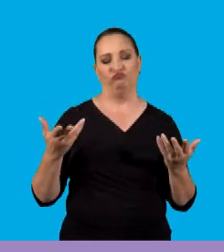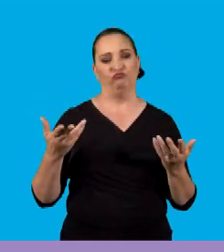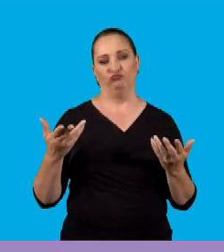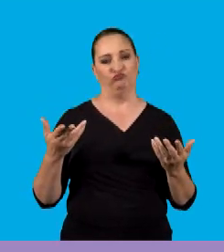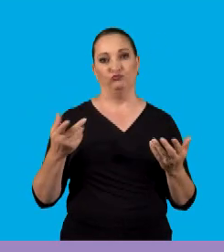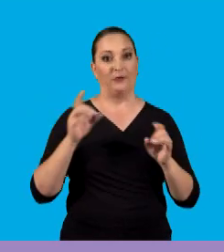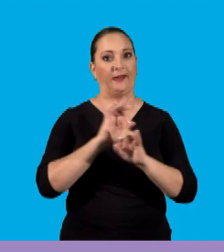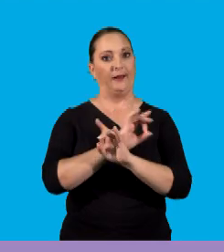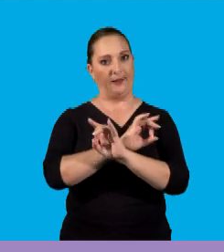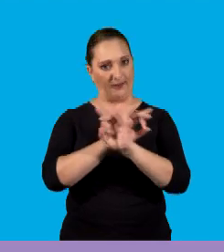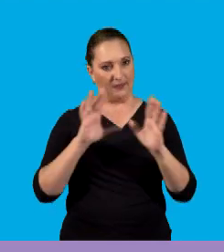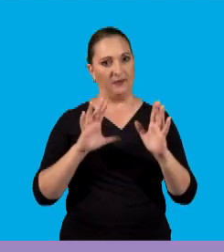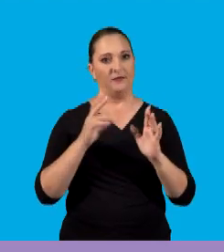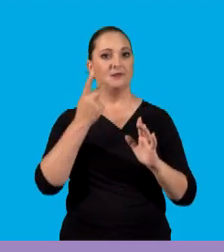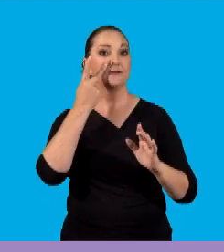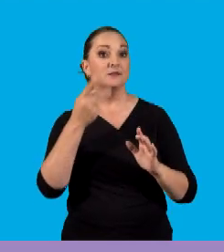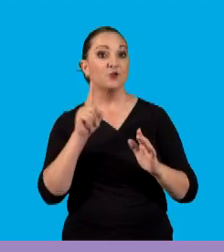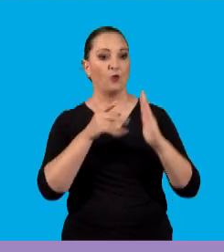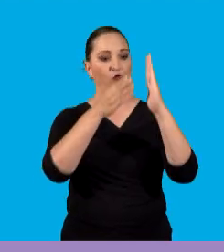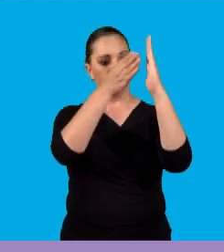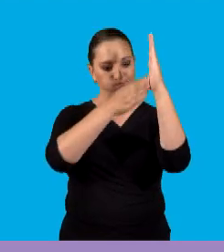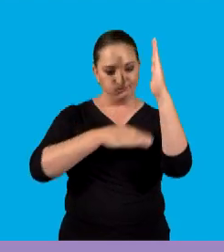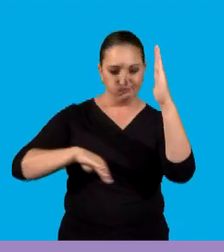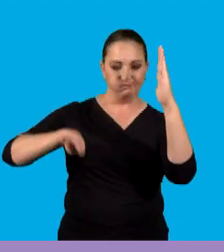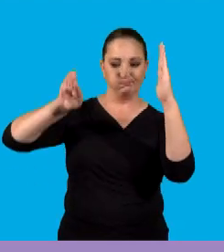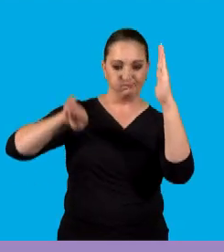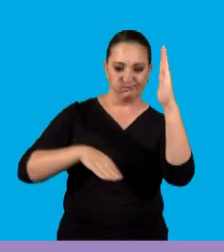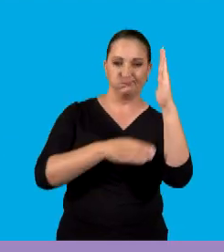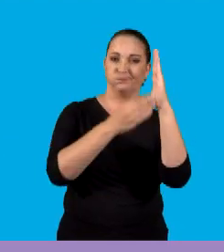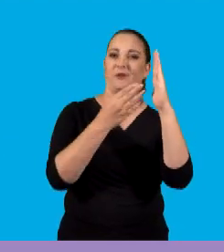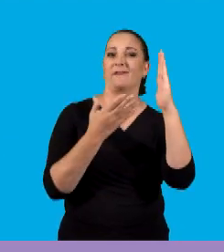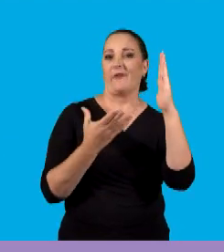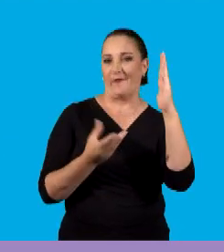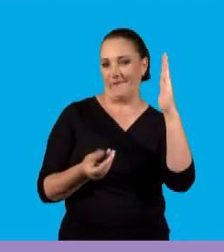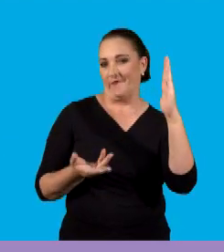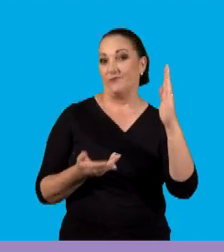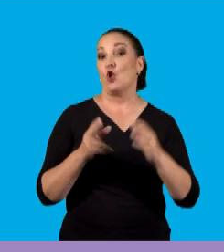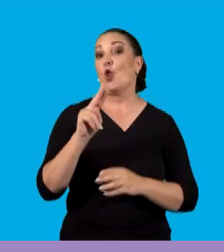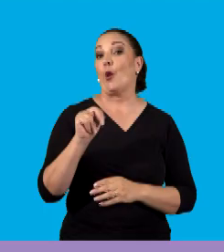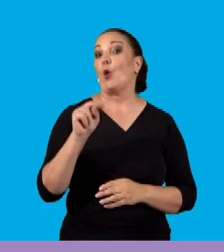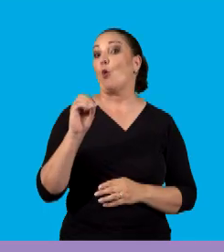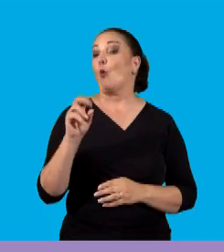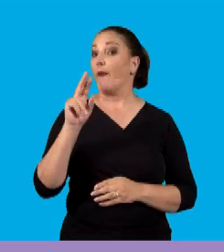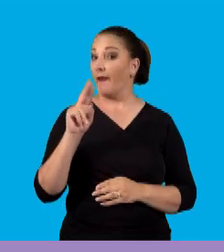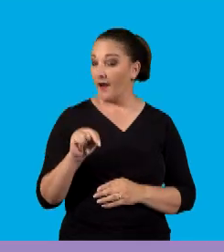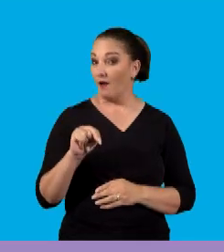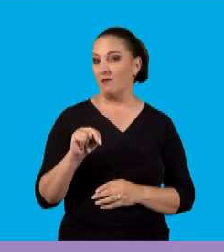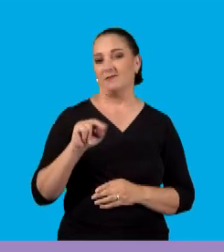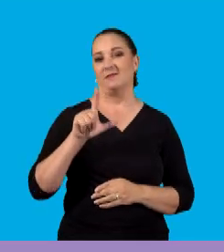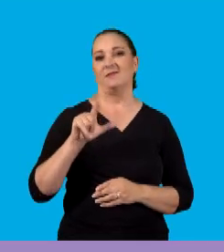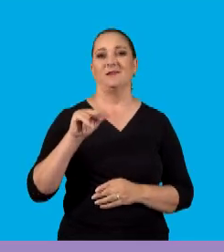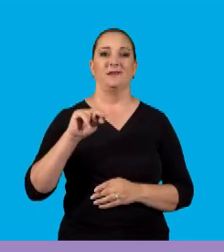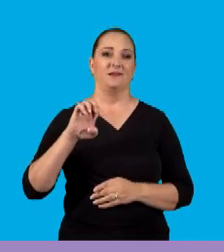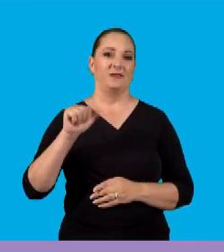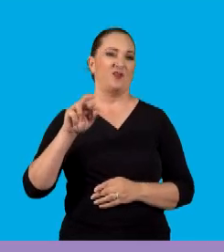clearly not a straight graph. We can see that it has a curve over there, which makes it